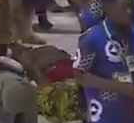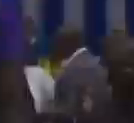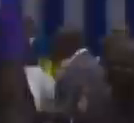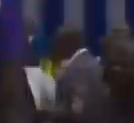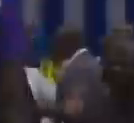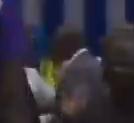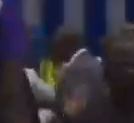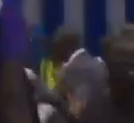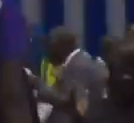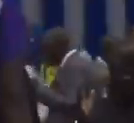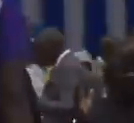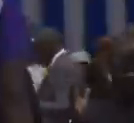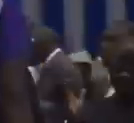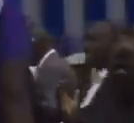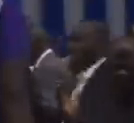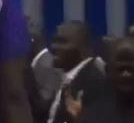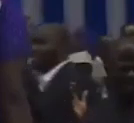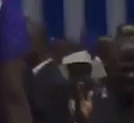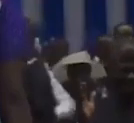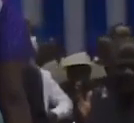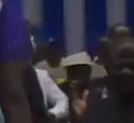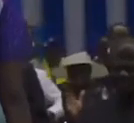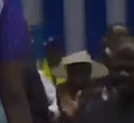Thank you, Father.